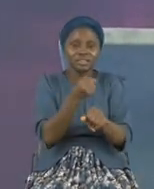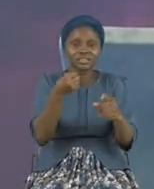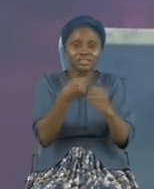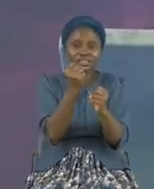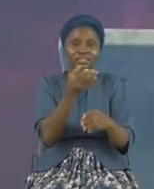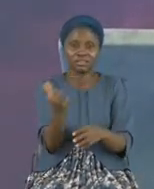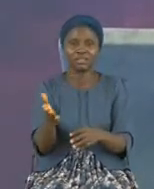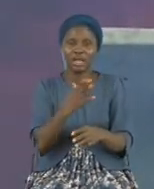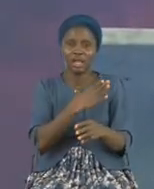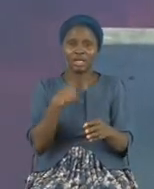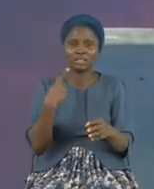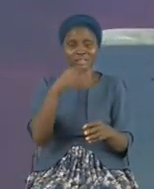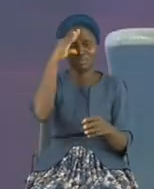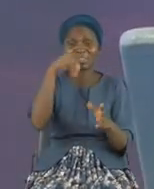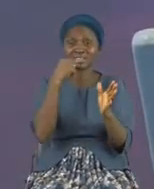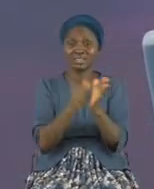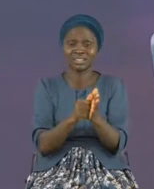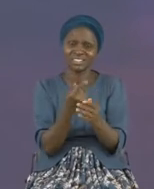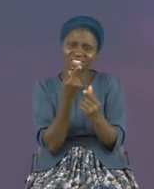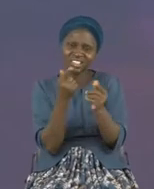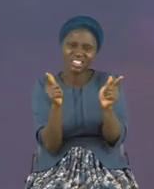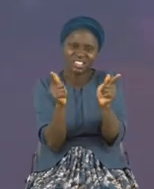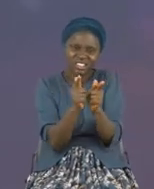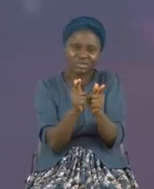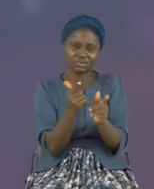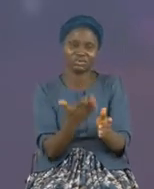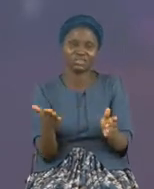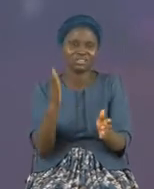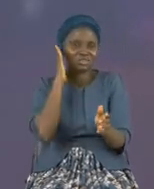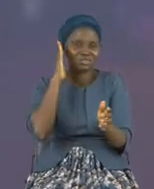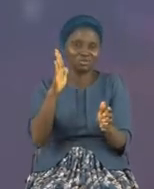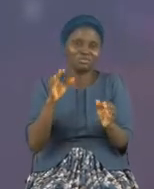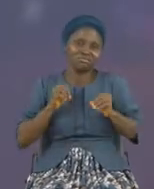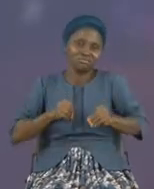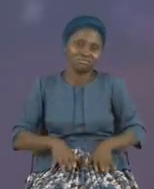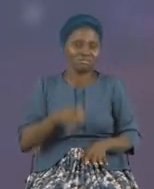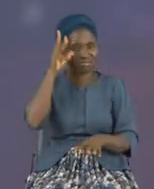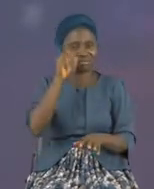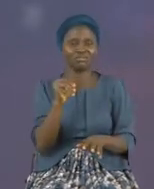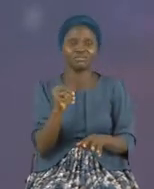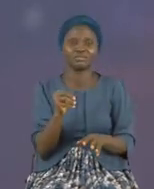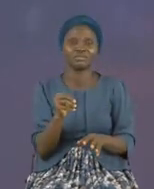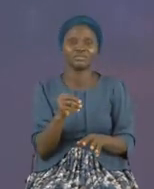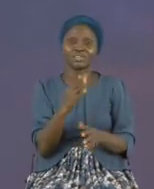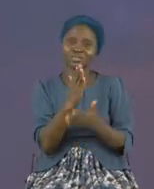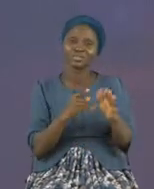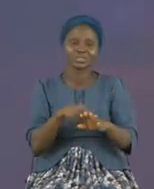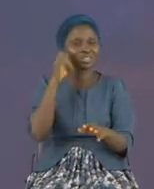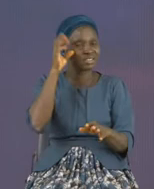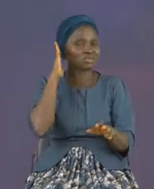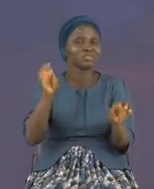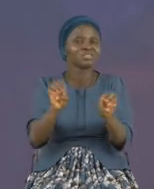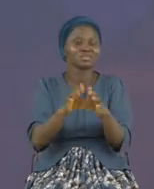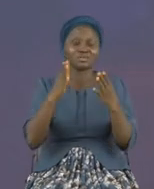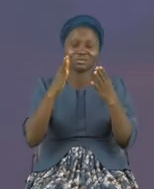a little thing will shake him, jolt him. Sometimes he'll even cry. Depression. Thank